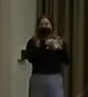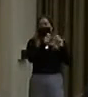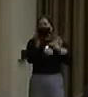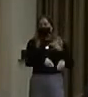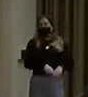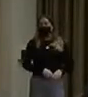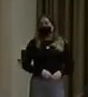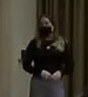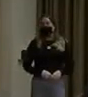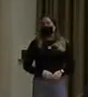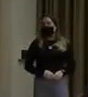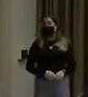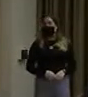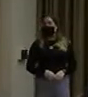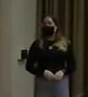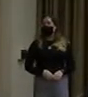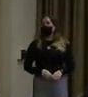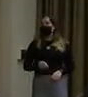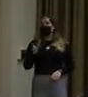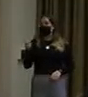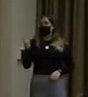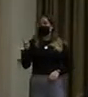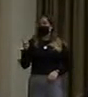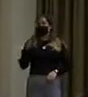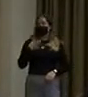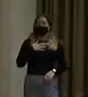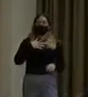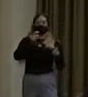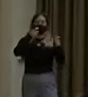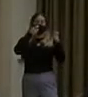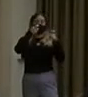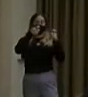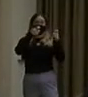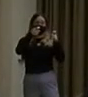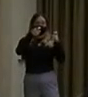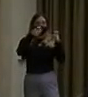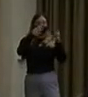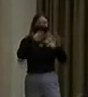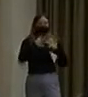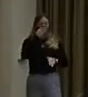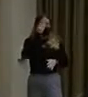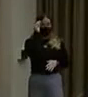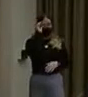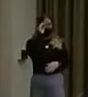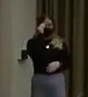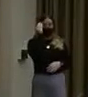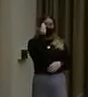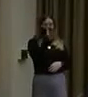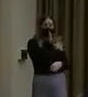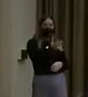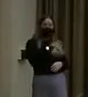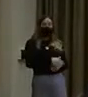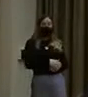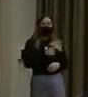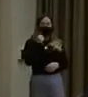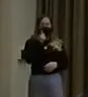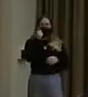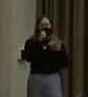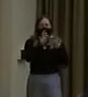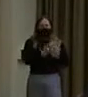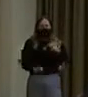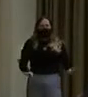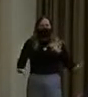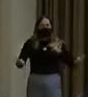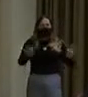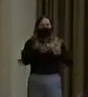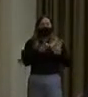On my very practical administrator hat. One of the things that we saw that became very crucial was